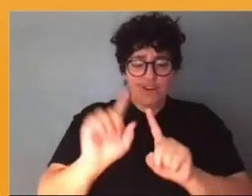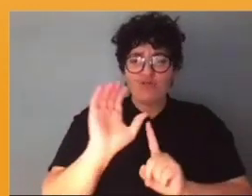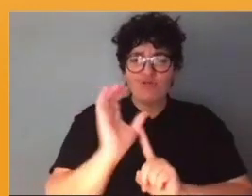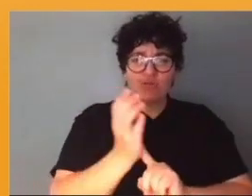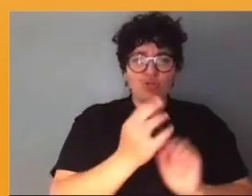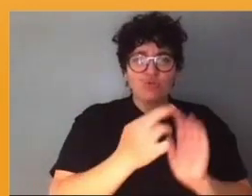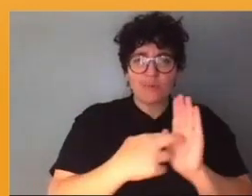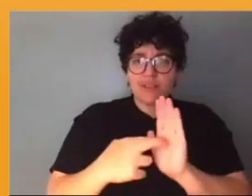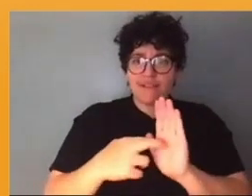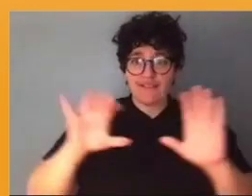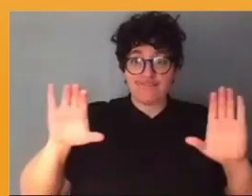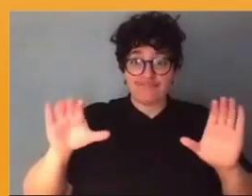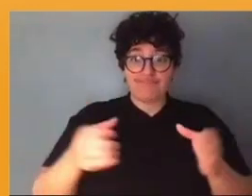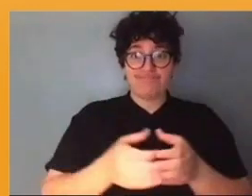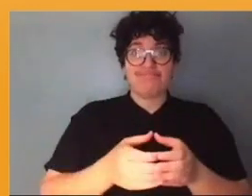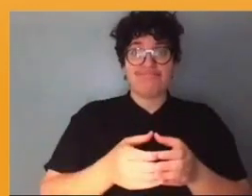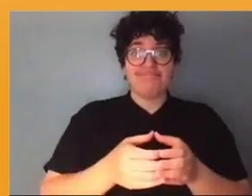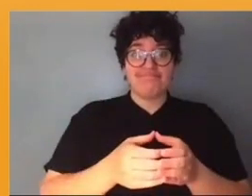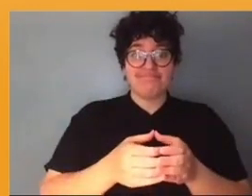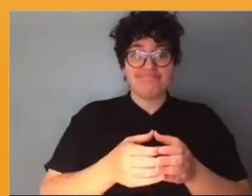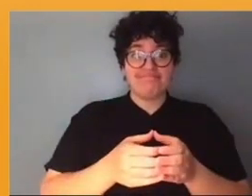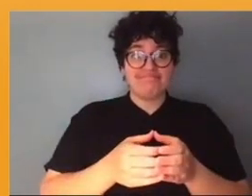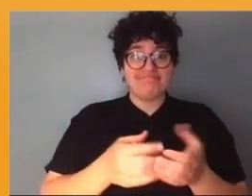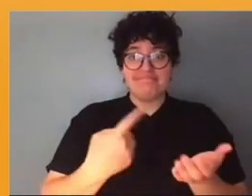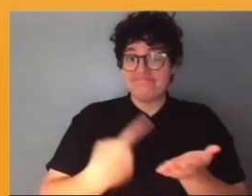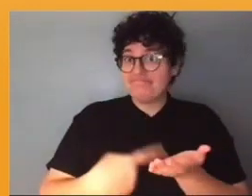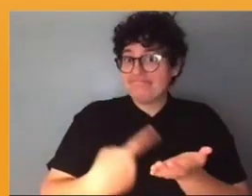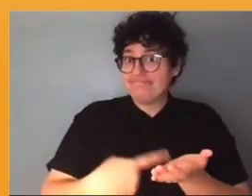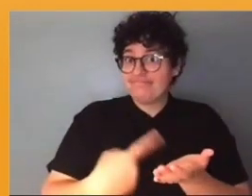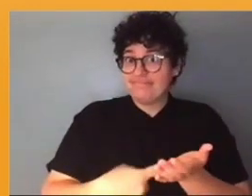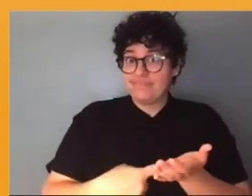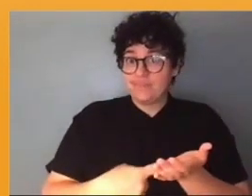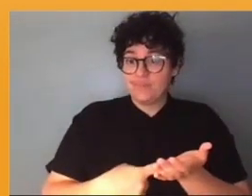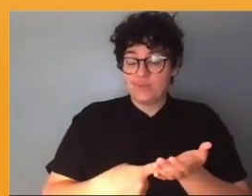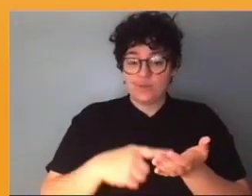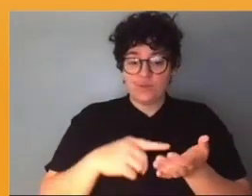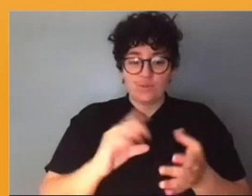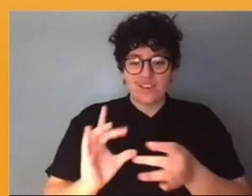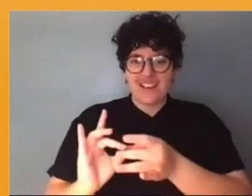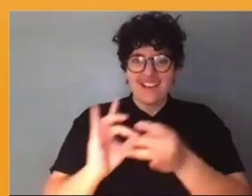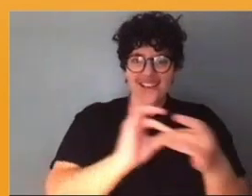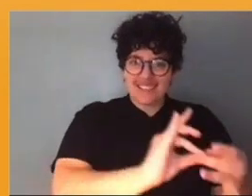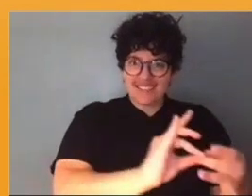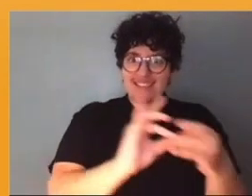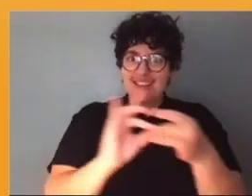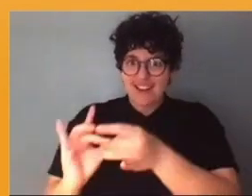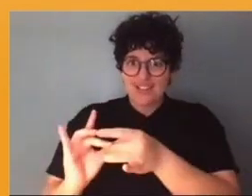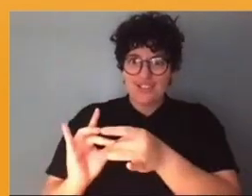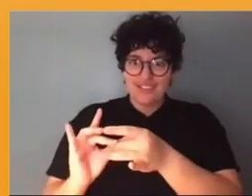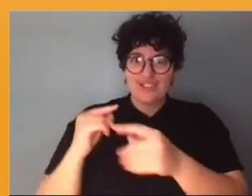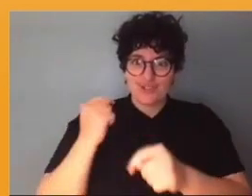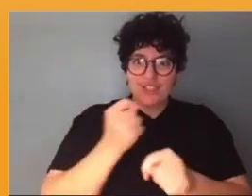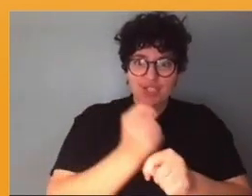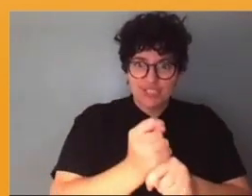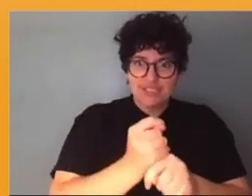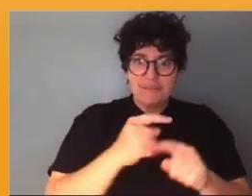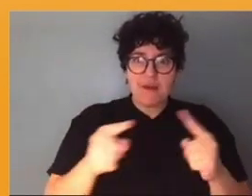things that connect our traditions, but aren't always the things we have the opportunity to explore together.